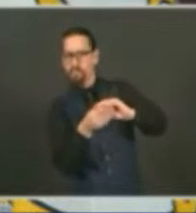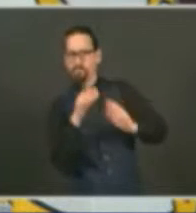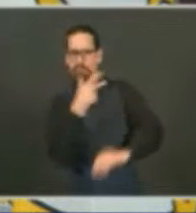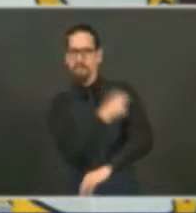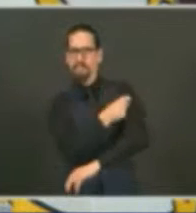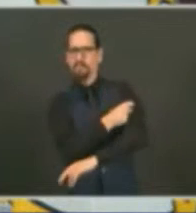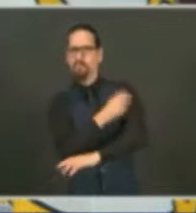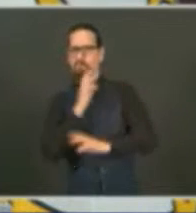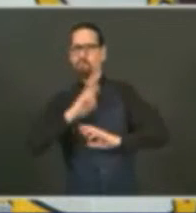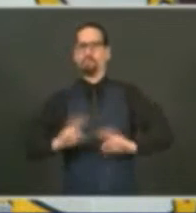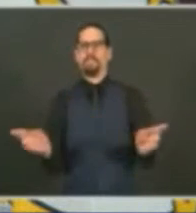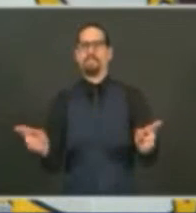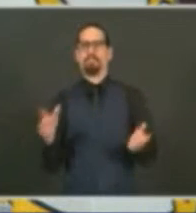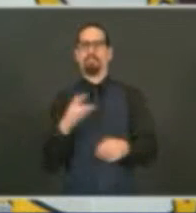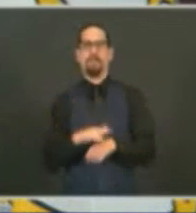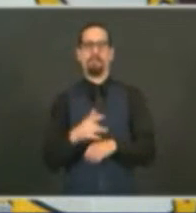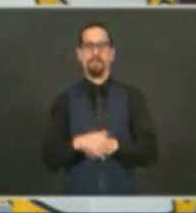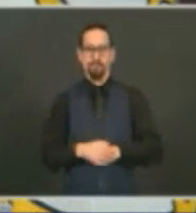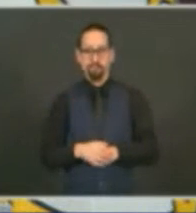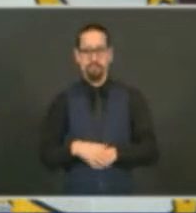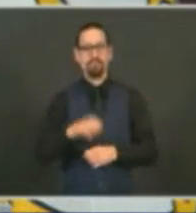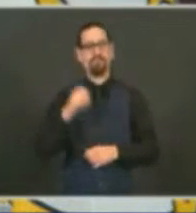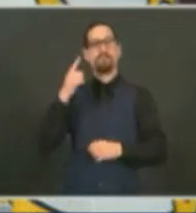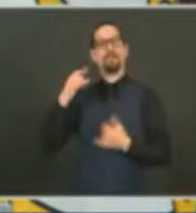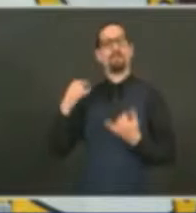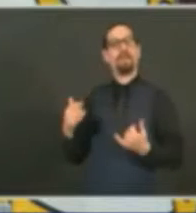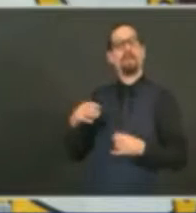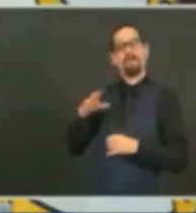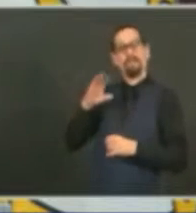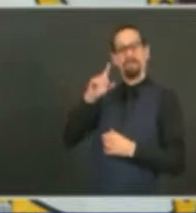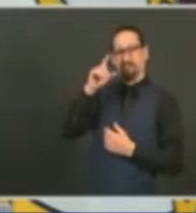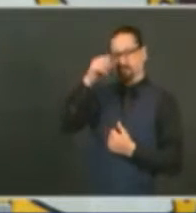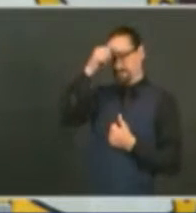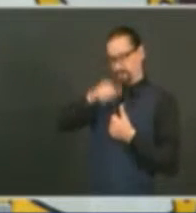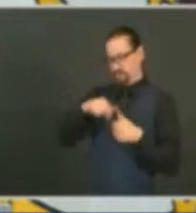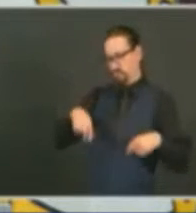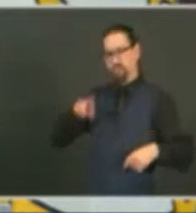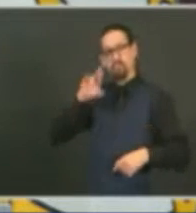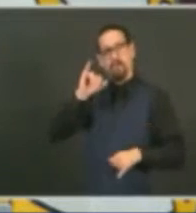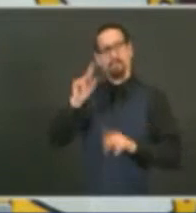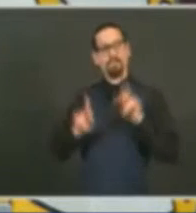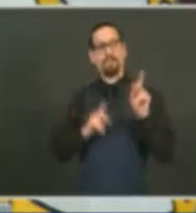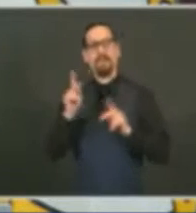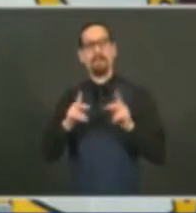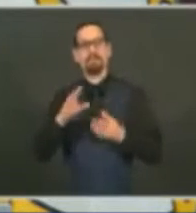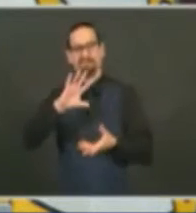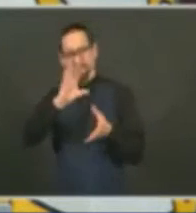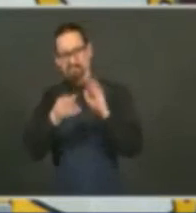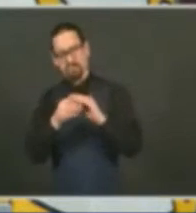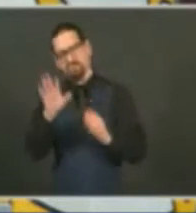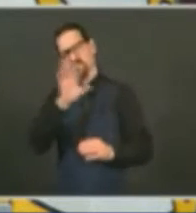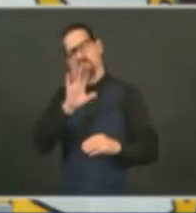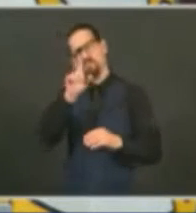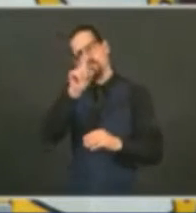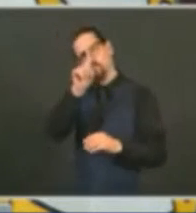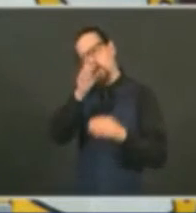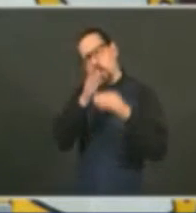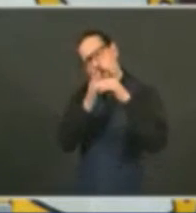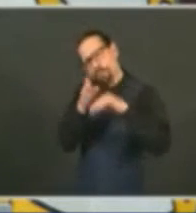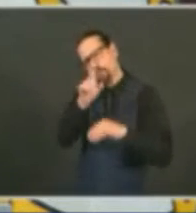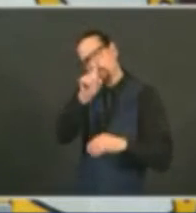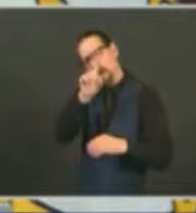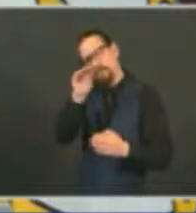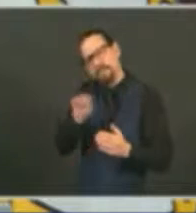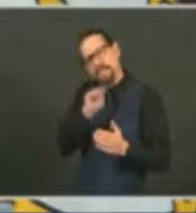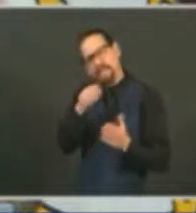we're a state of 1 million people. 29,000 shots doesn't go a long way. So that's